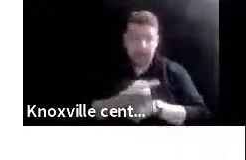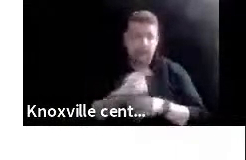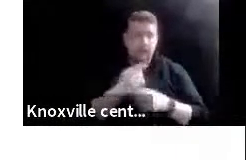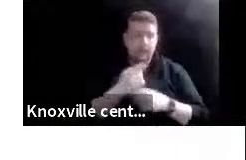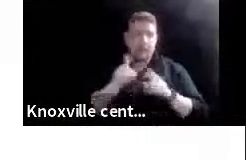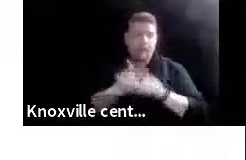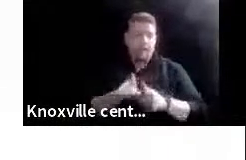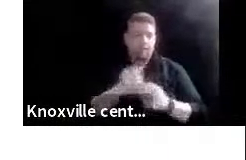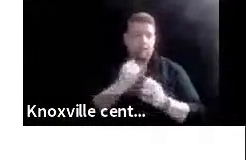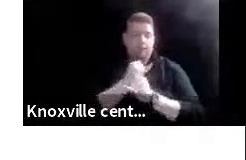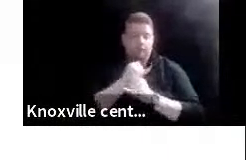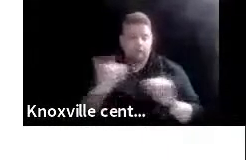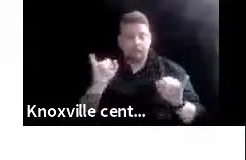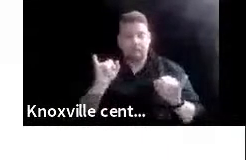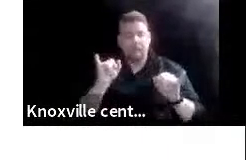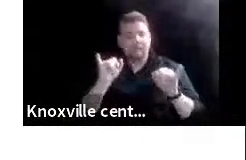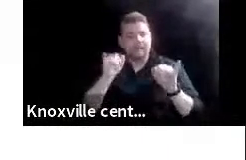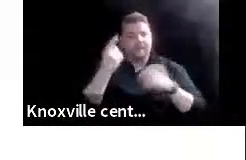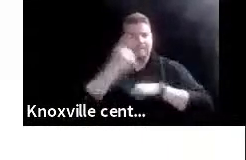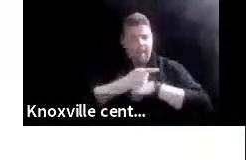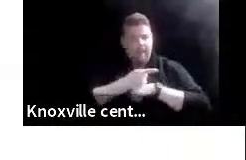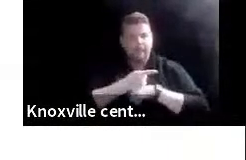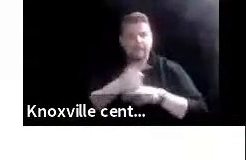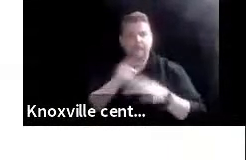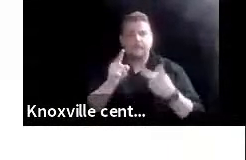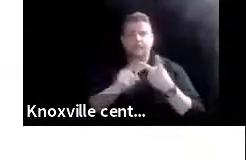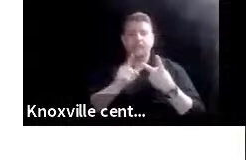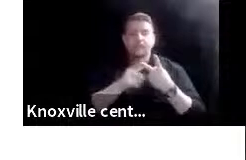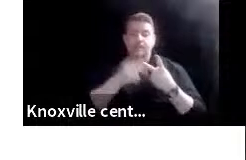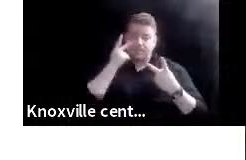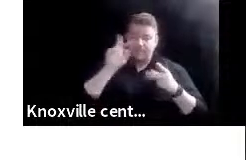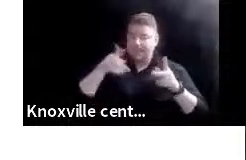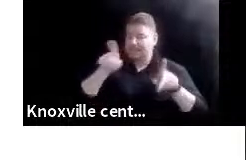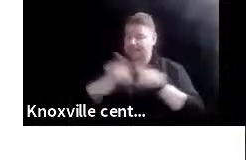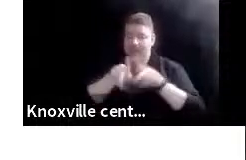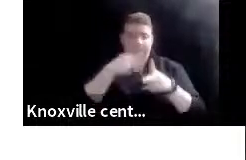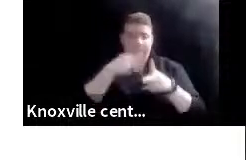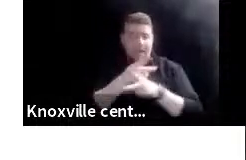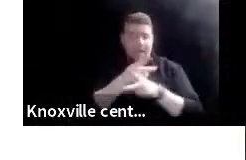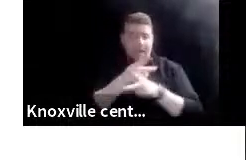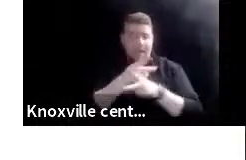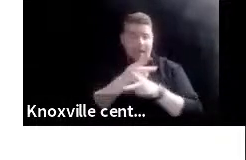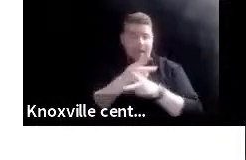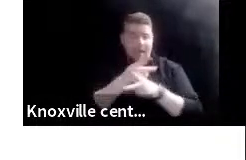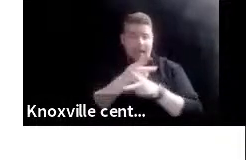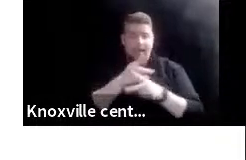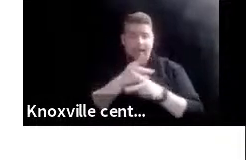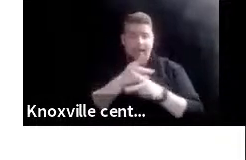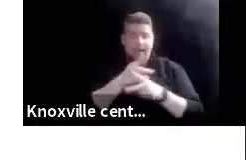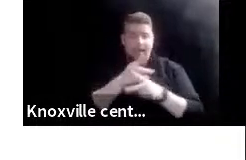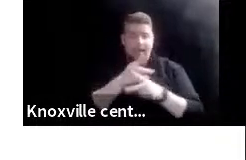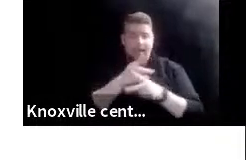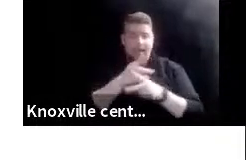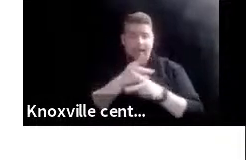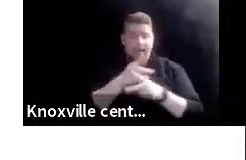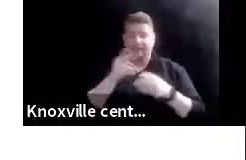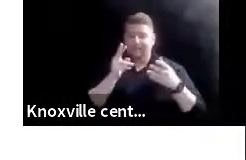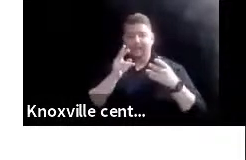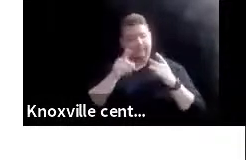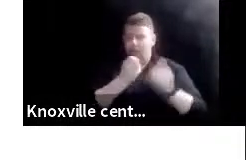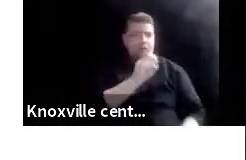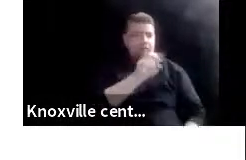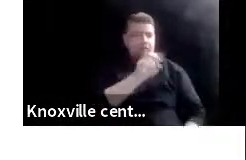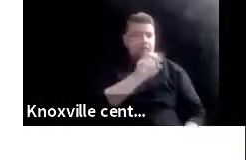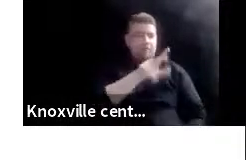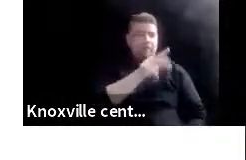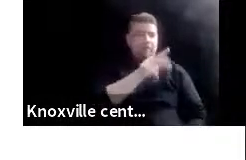Day. We saw the same type of signature we saw from those